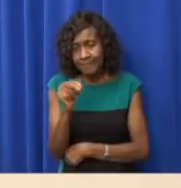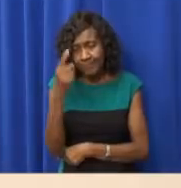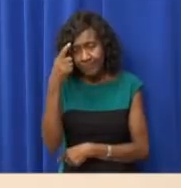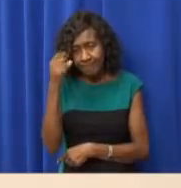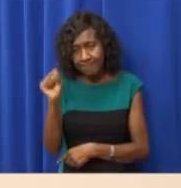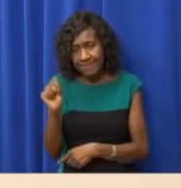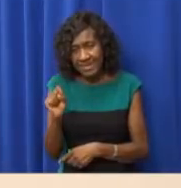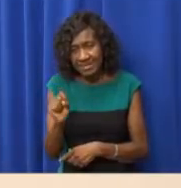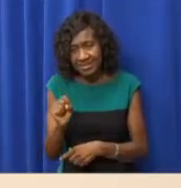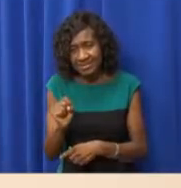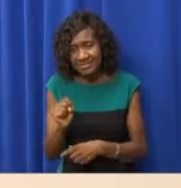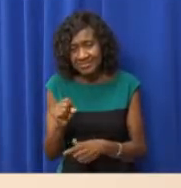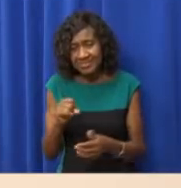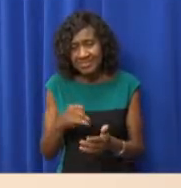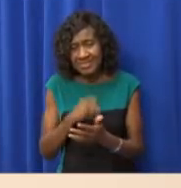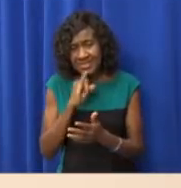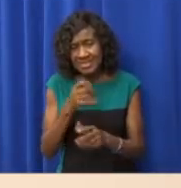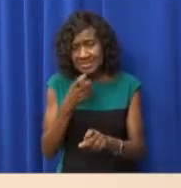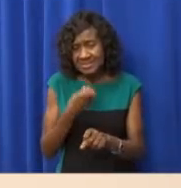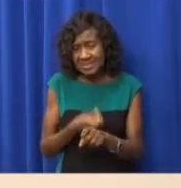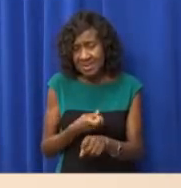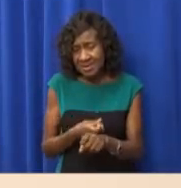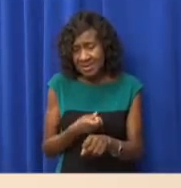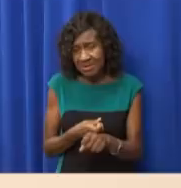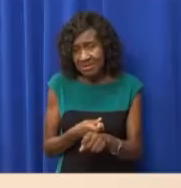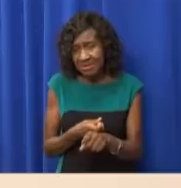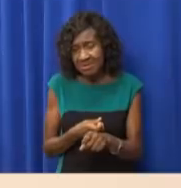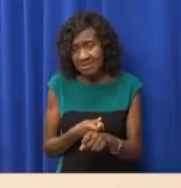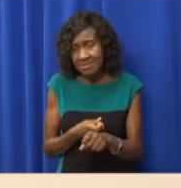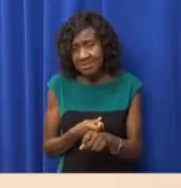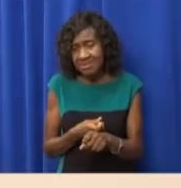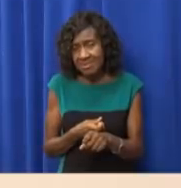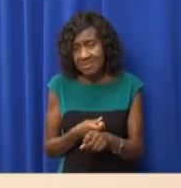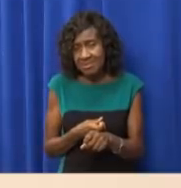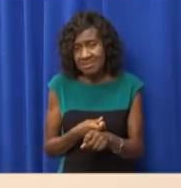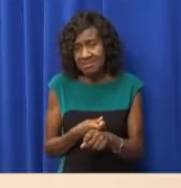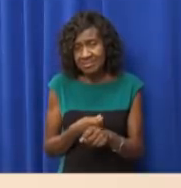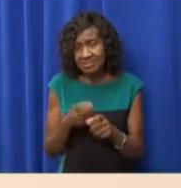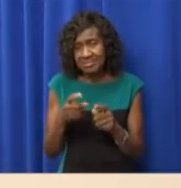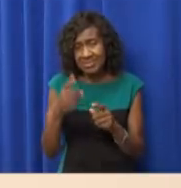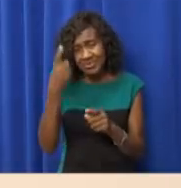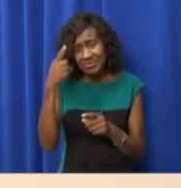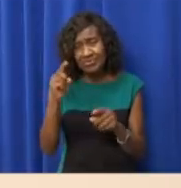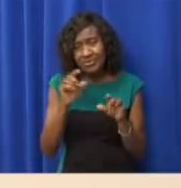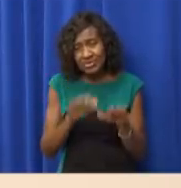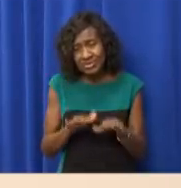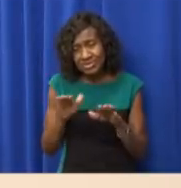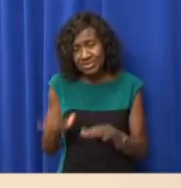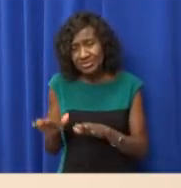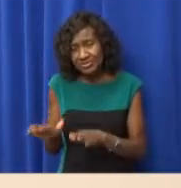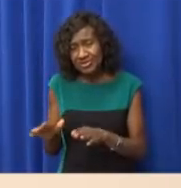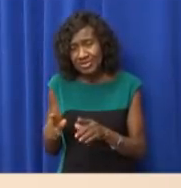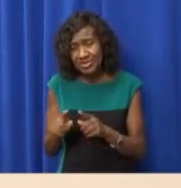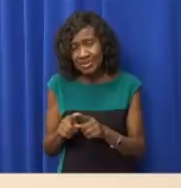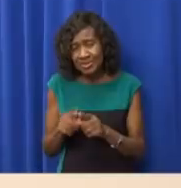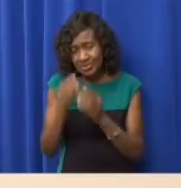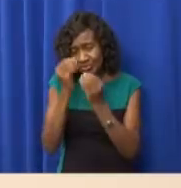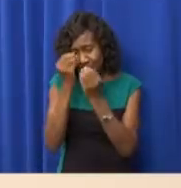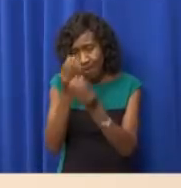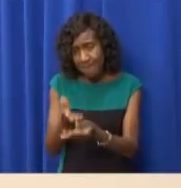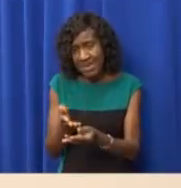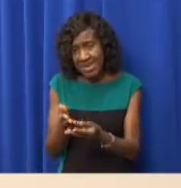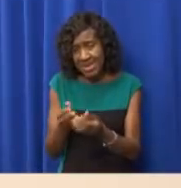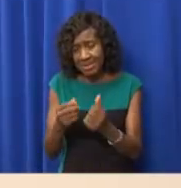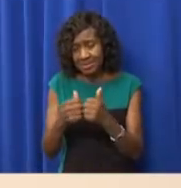recited over and over again. It is very, very difficult, although it's possible, to teach kids or to get kids to comply with social